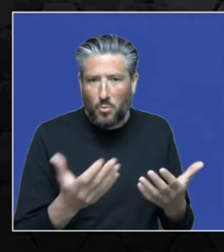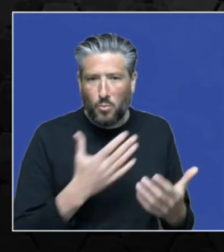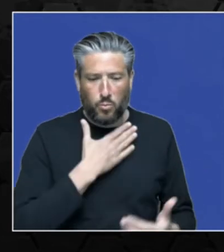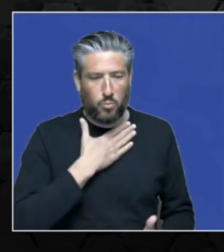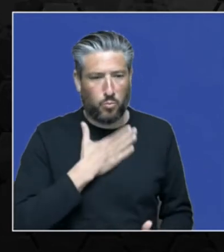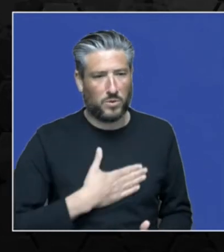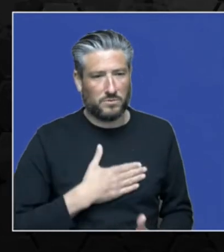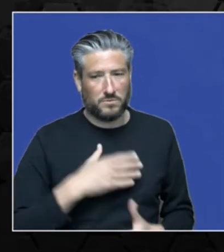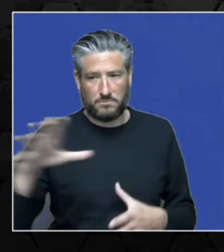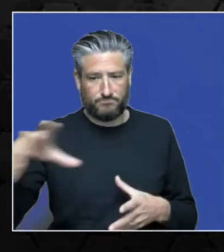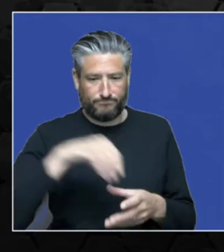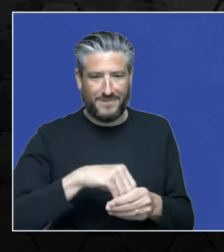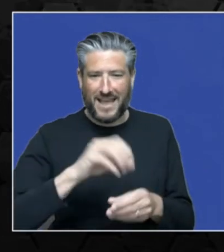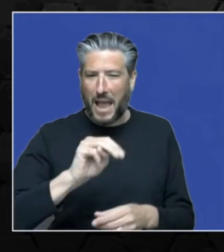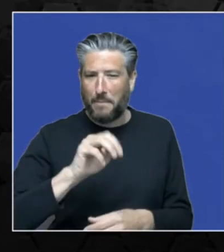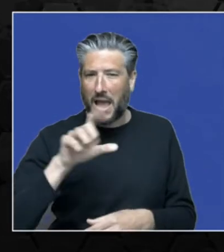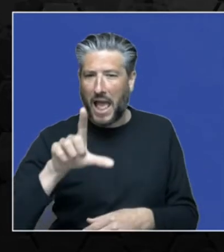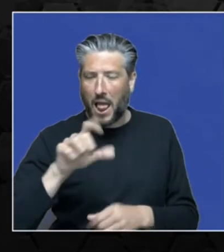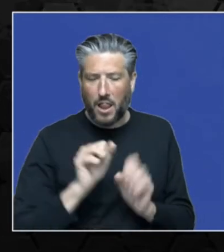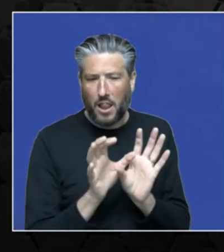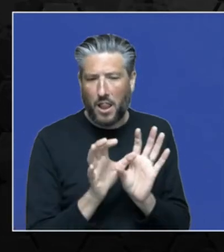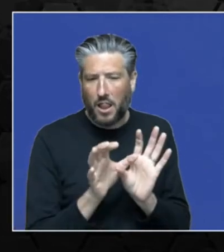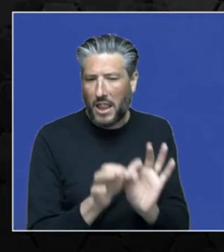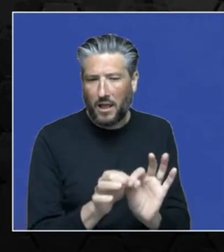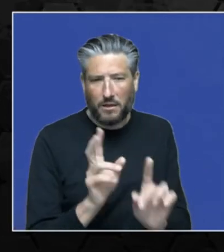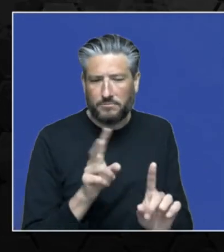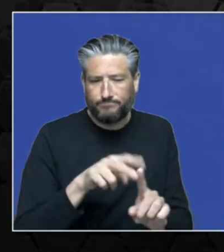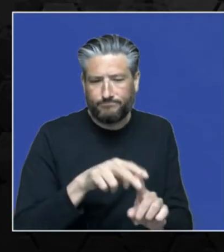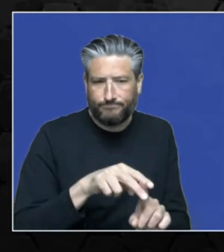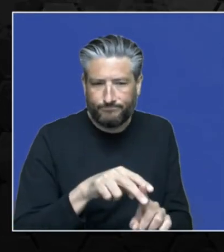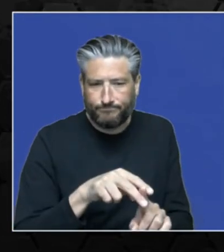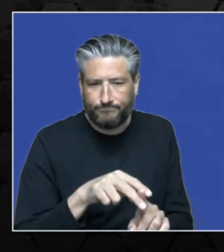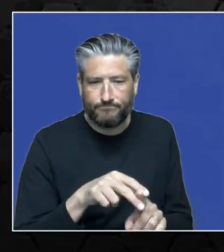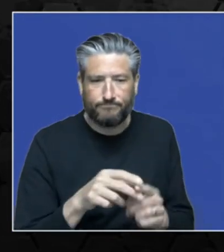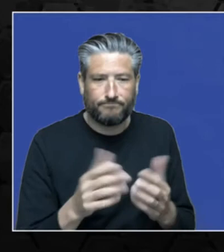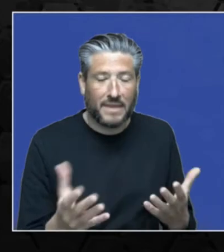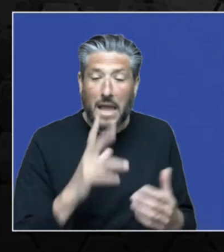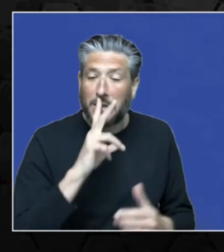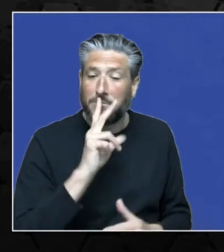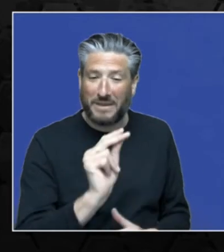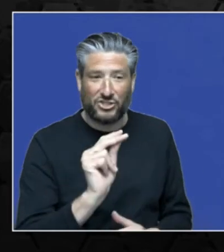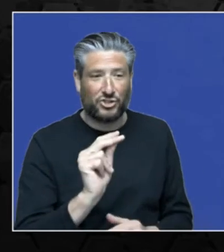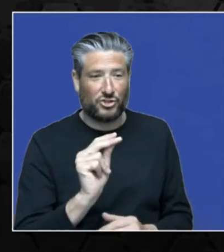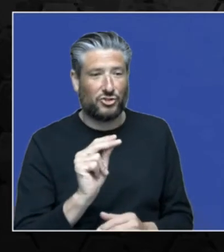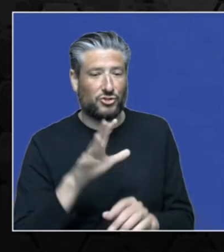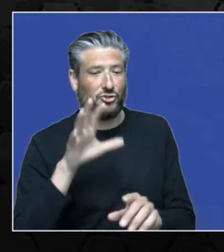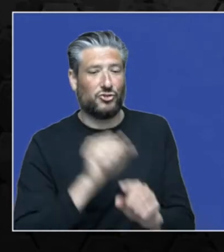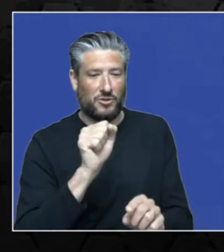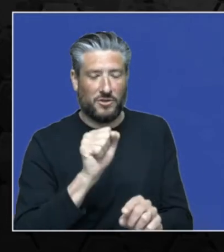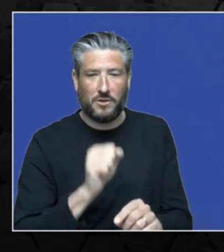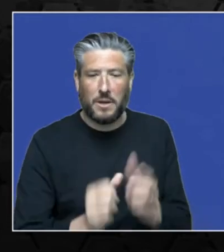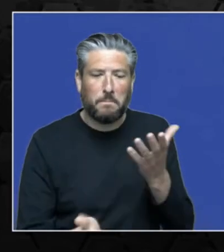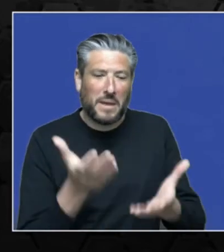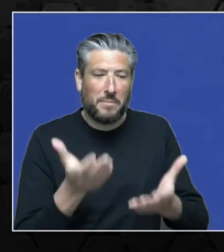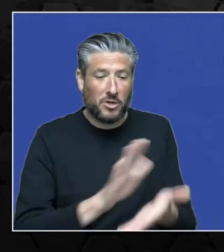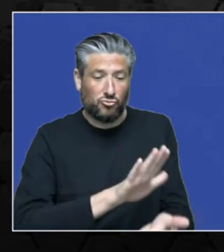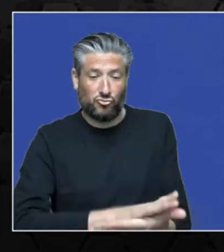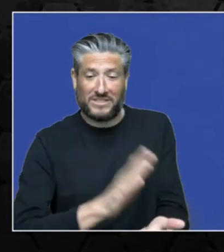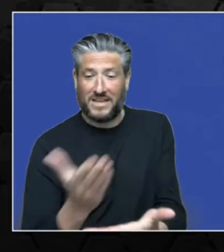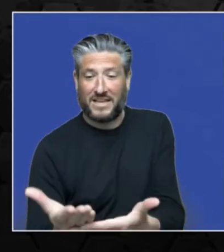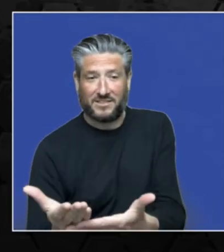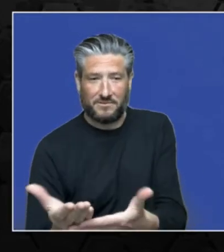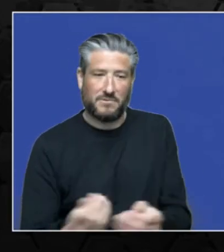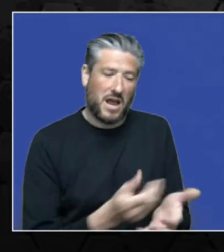particular applications, be that like computer vision, speech recognition. If you want to, let's say, translate from one language to another, all these things